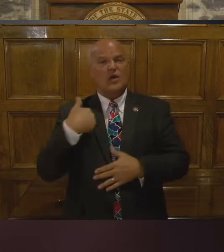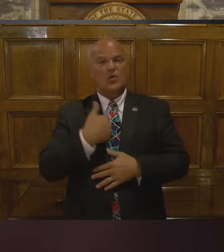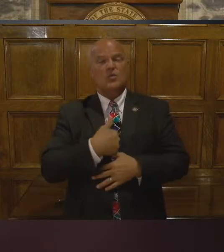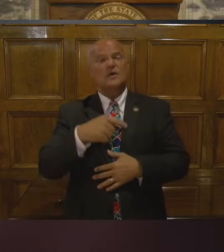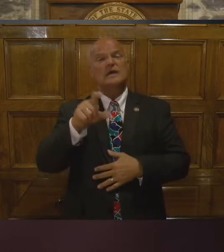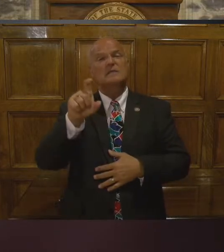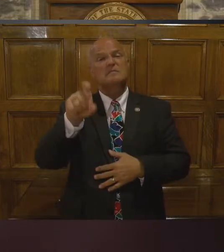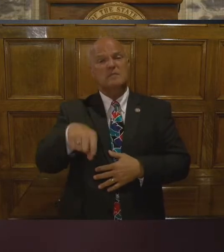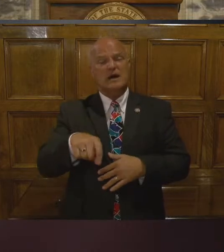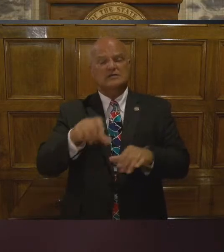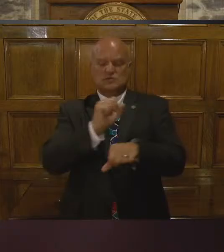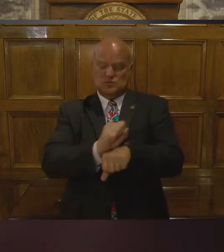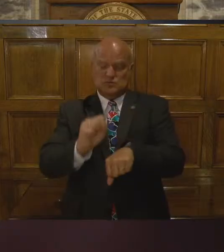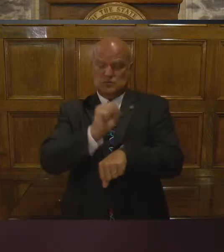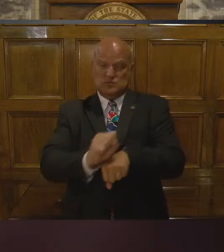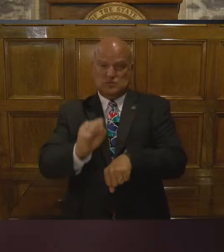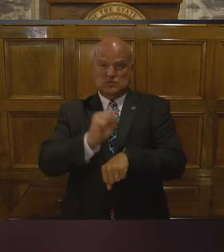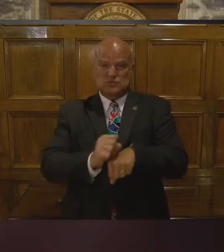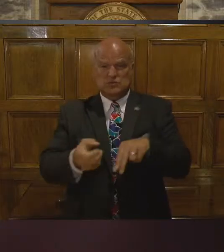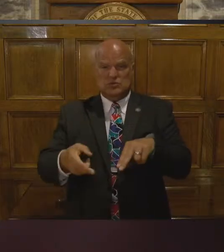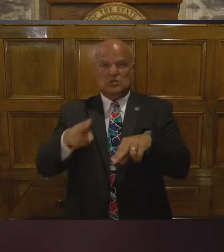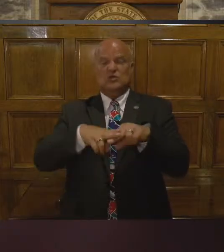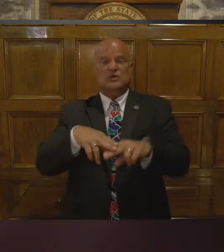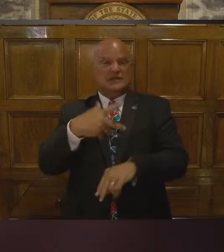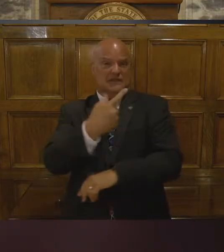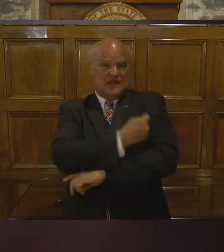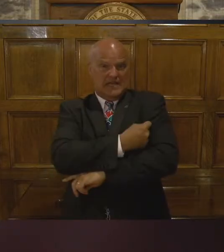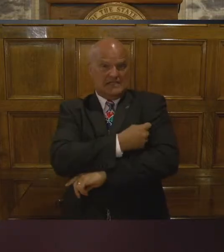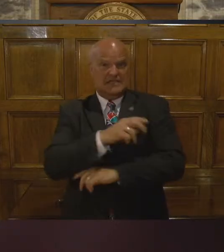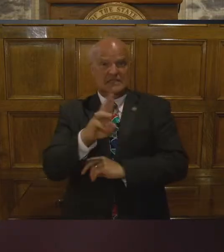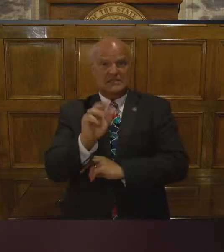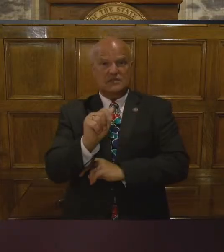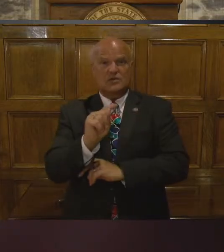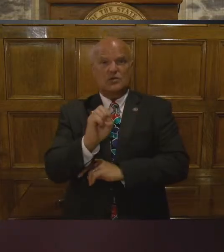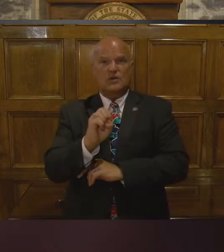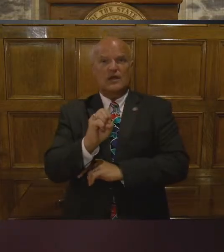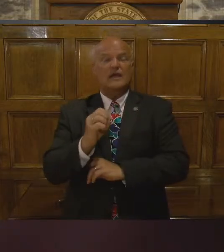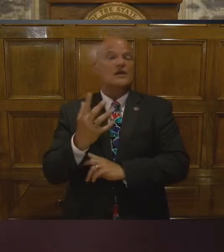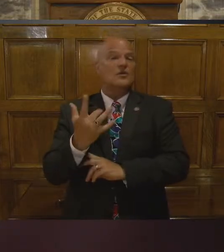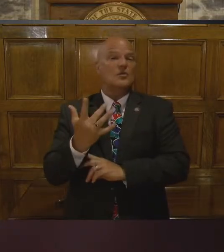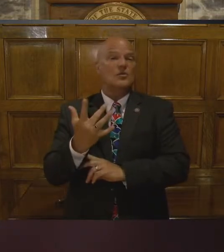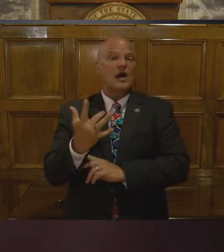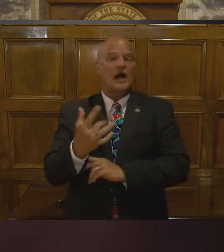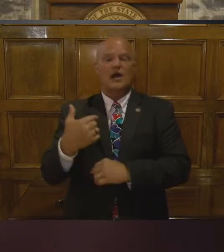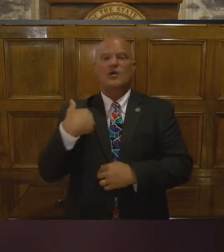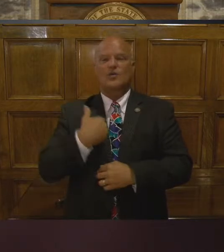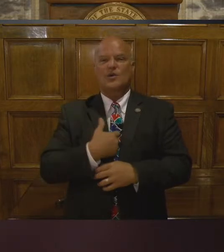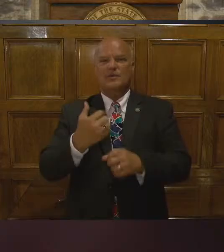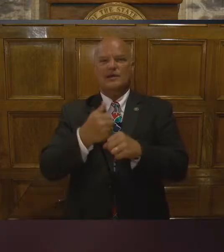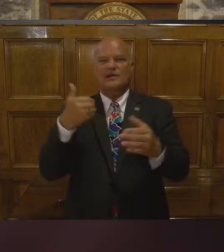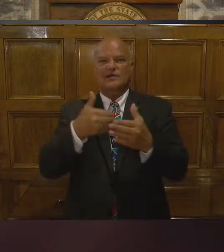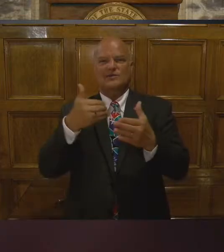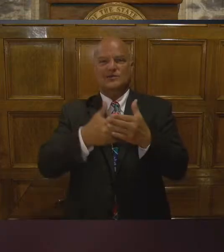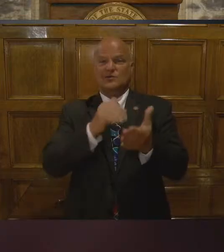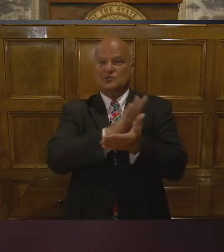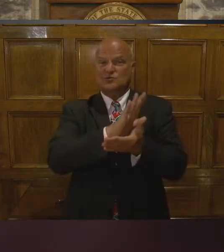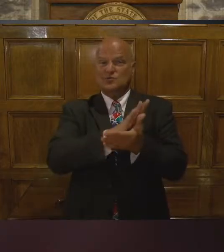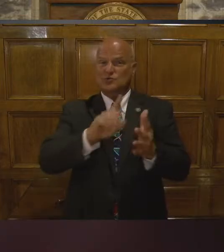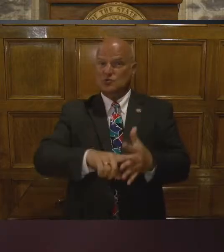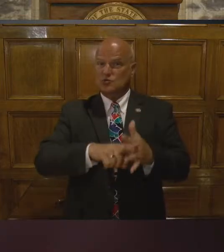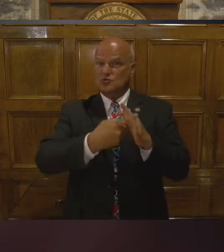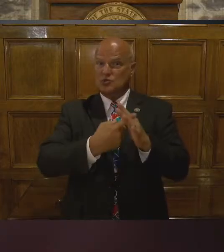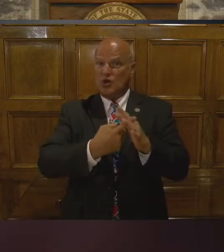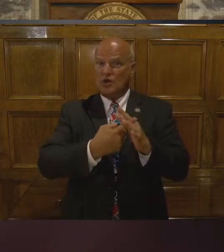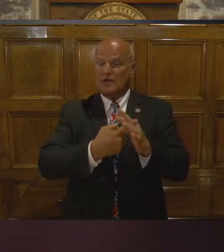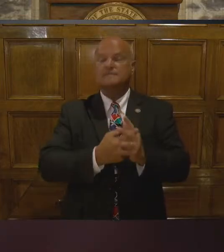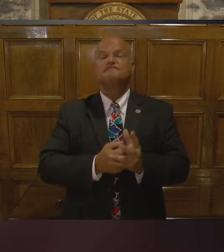got to do all we can to increase that vaccination rate, because we're going to be getting closer to school. We're going to